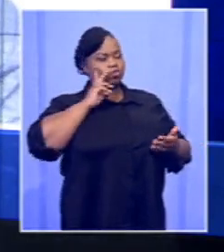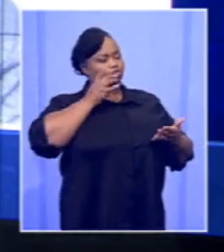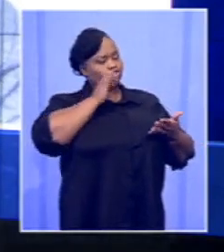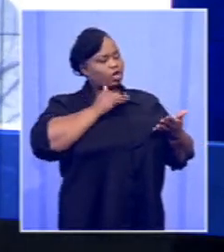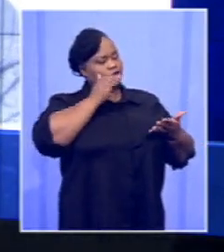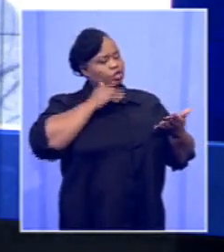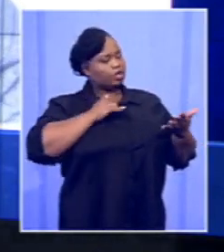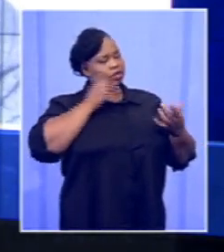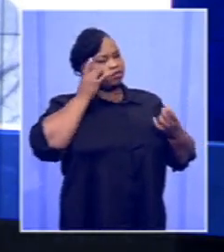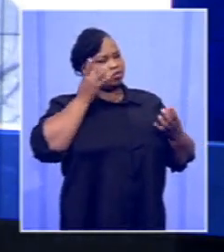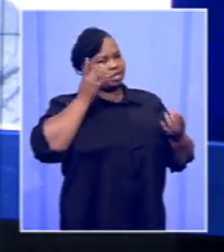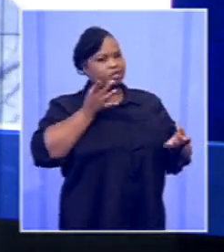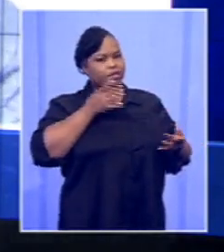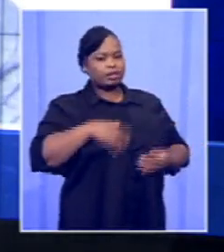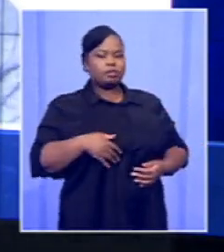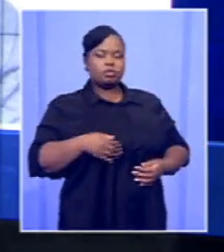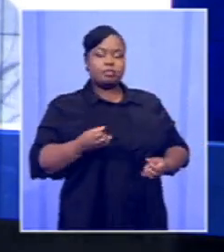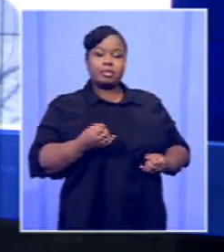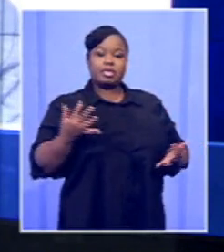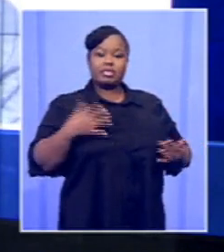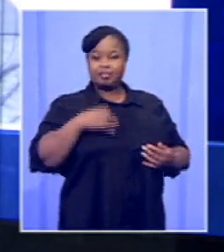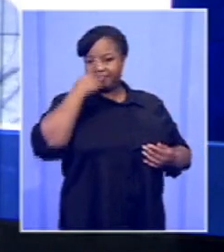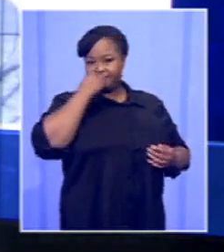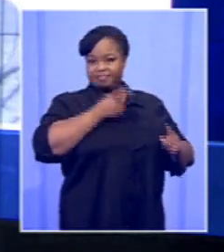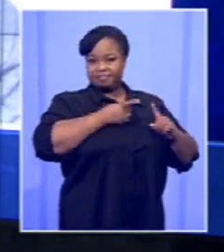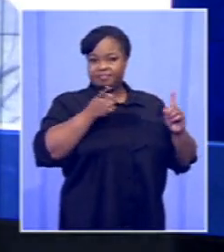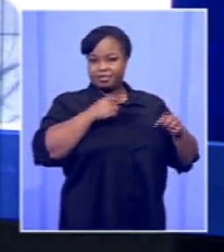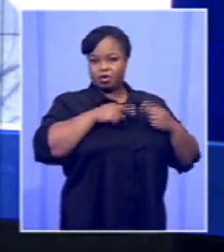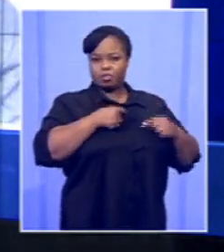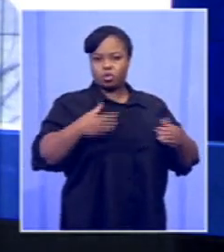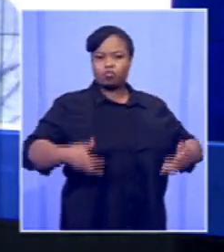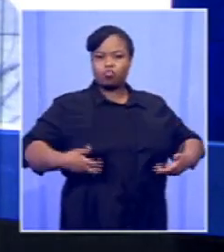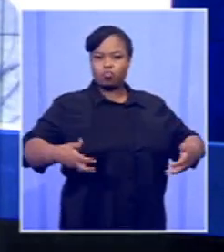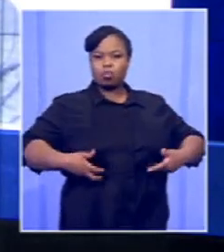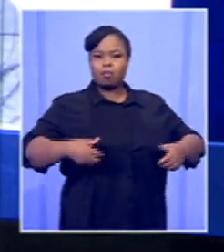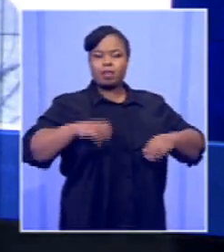that's coming in, what are the biggest misconceptions that are out there about monkeypox?